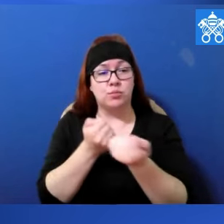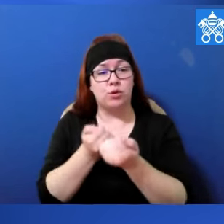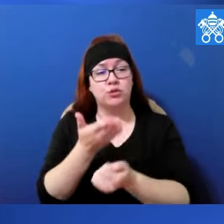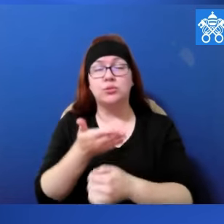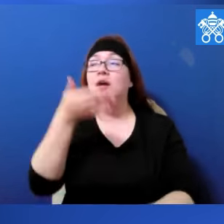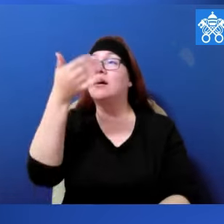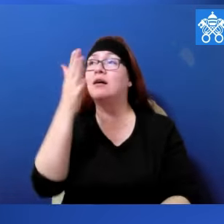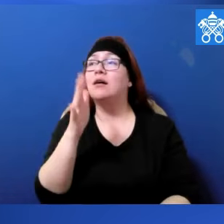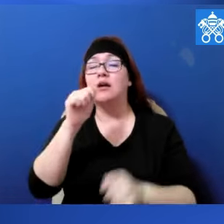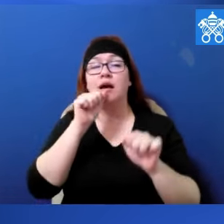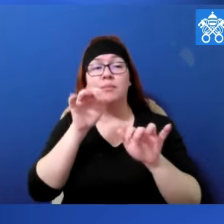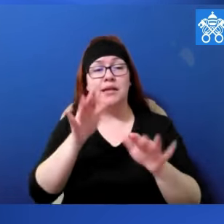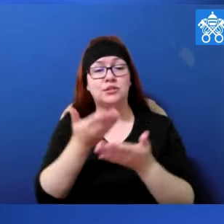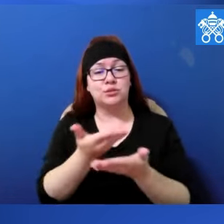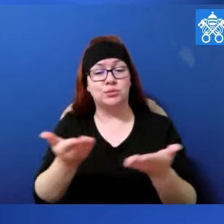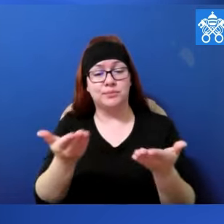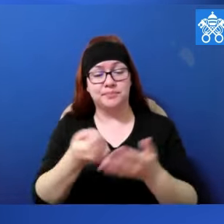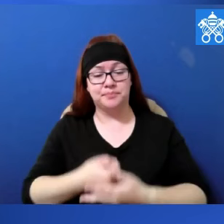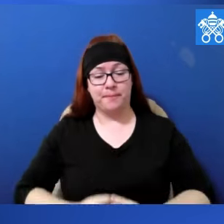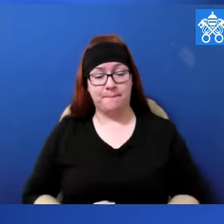May they support you in this. God bless you.